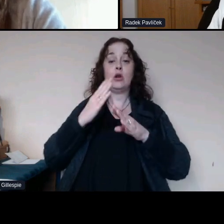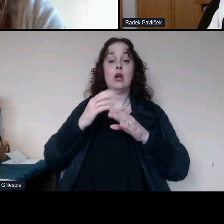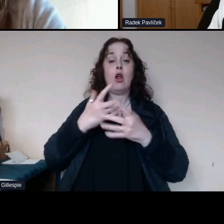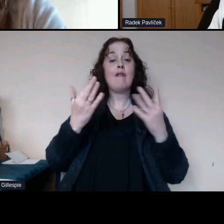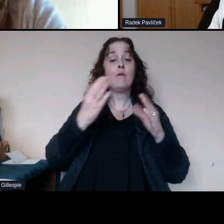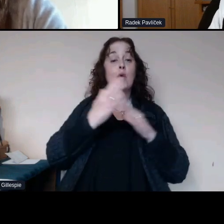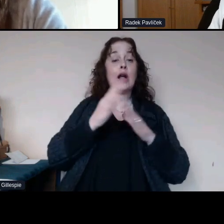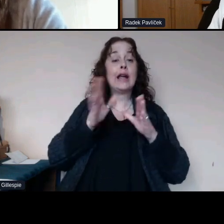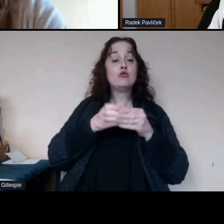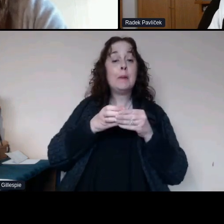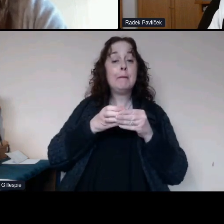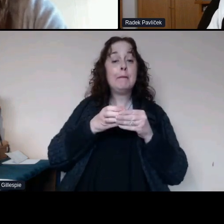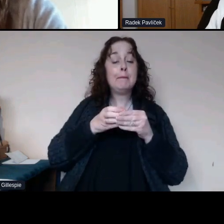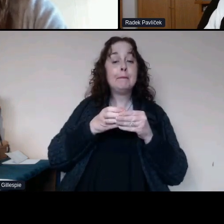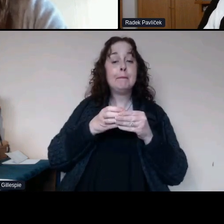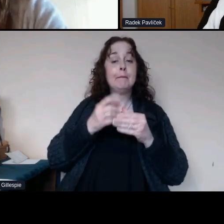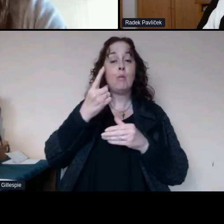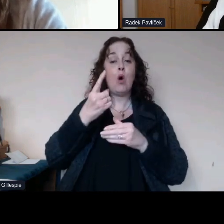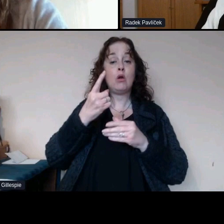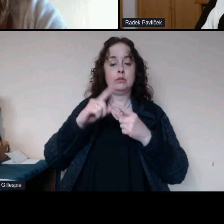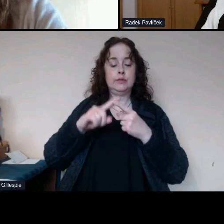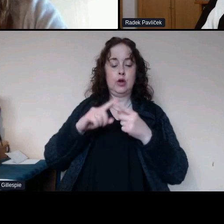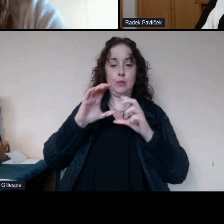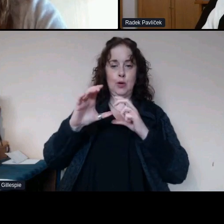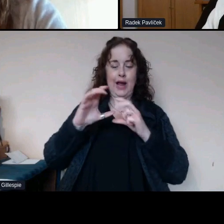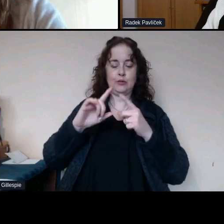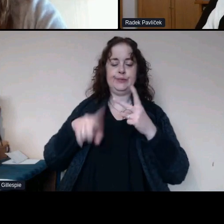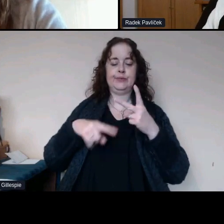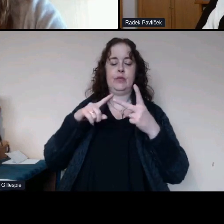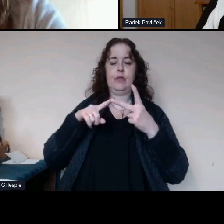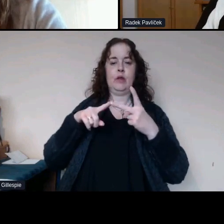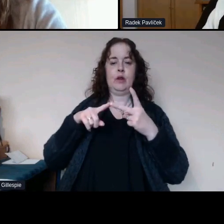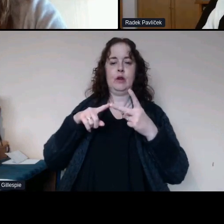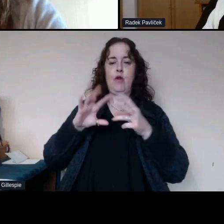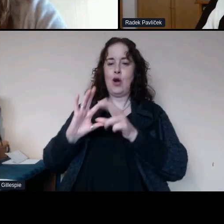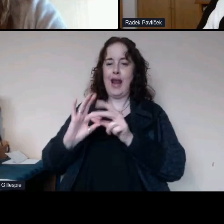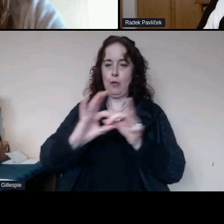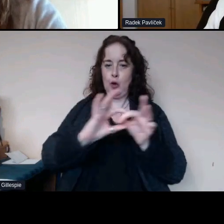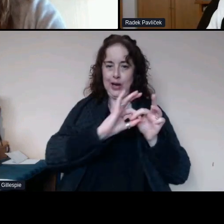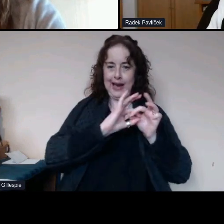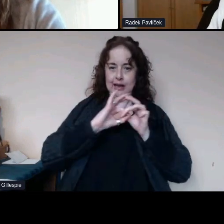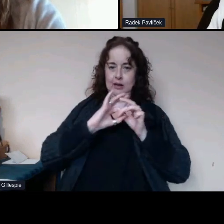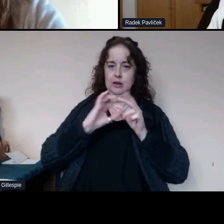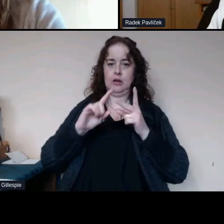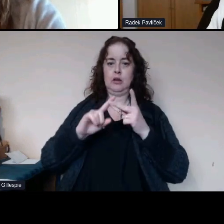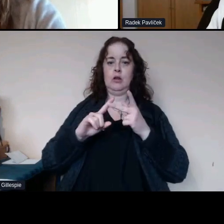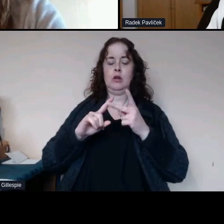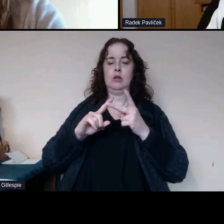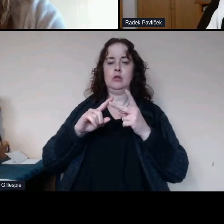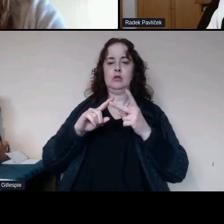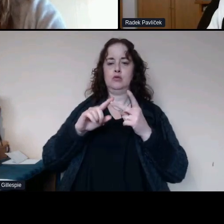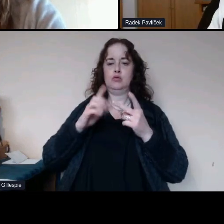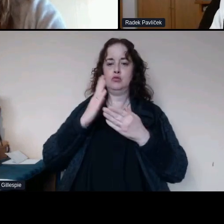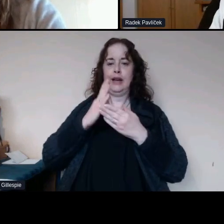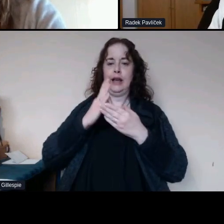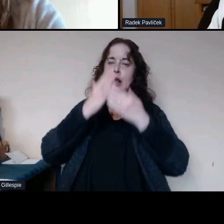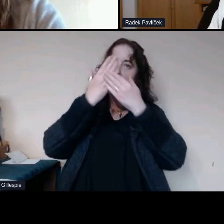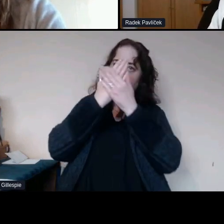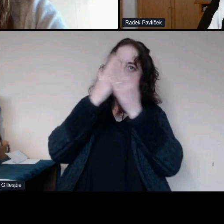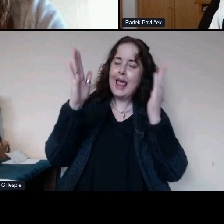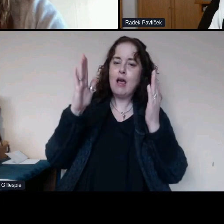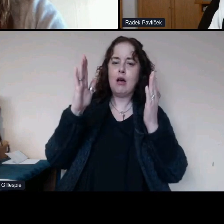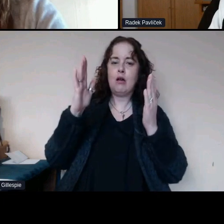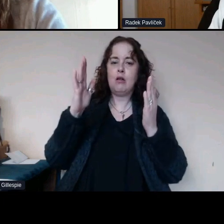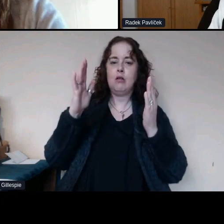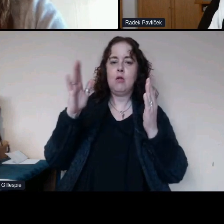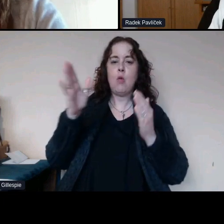is for communications. We have another one for networking. So we're trying to get a picture, for example, of what are all